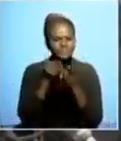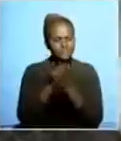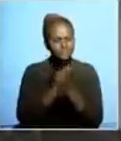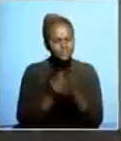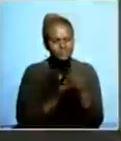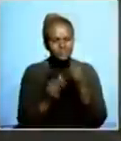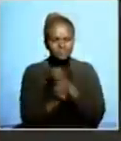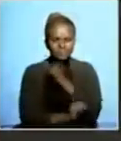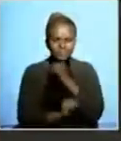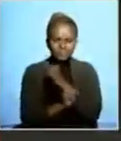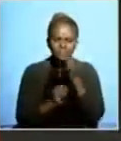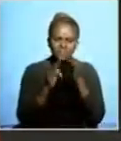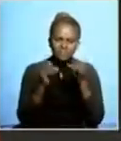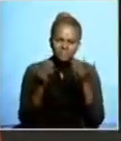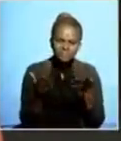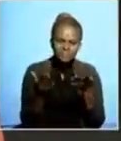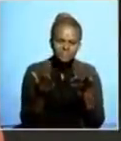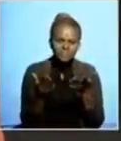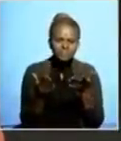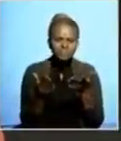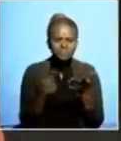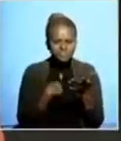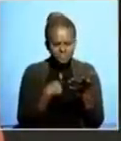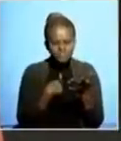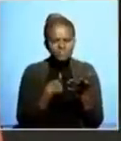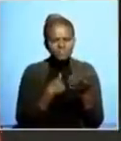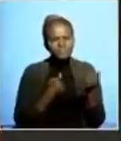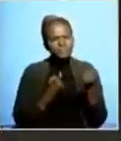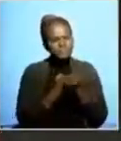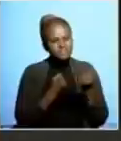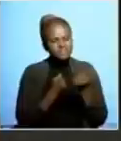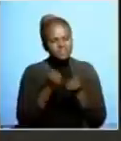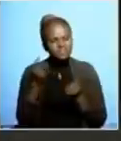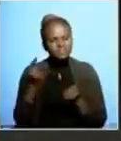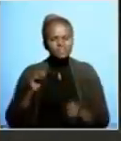House, advisors in State House, support this lady.